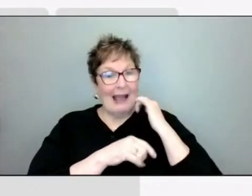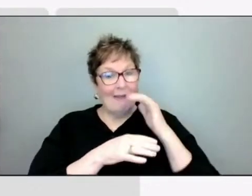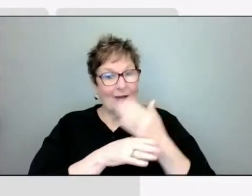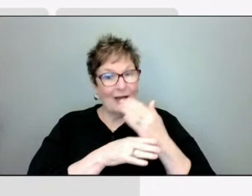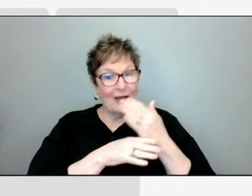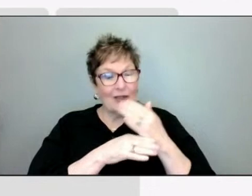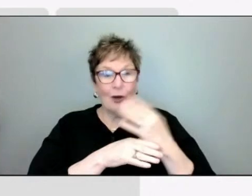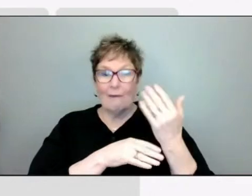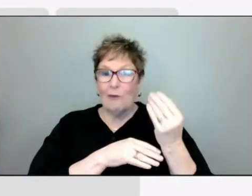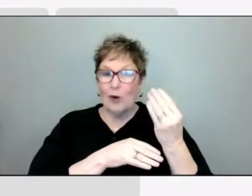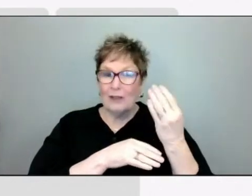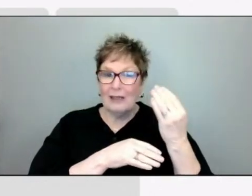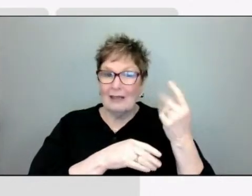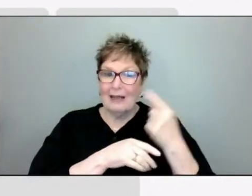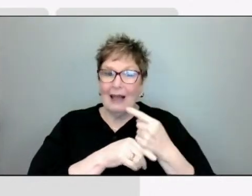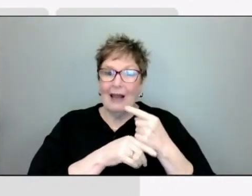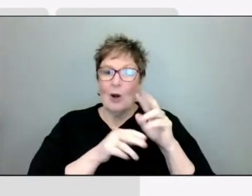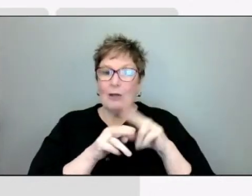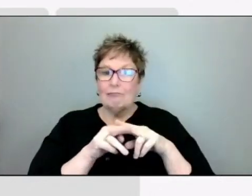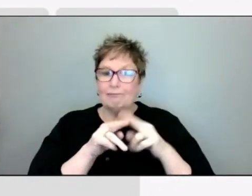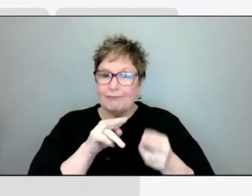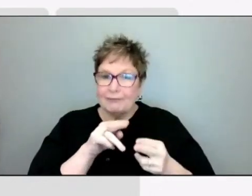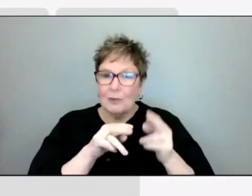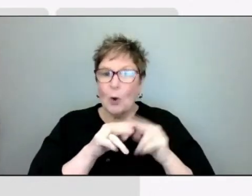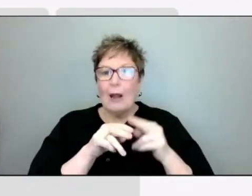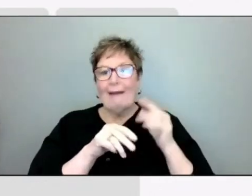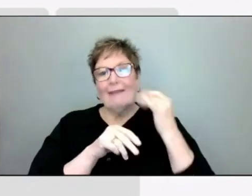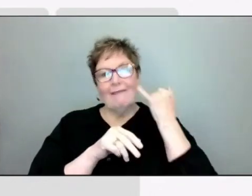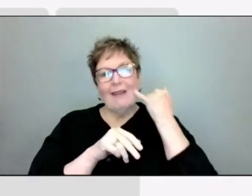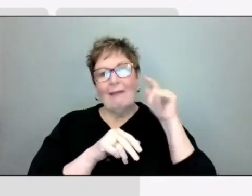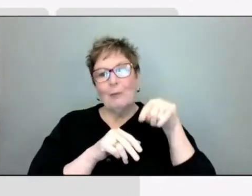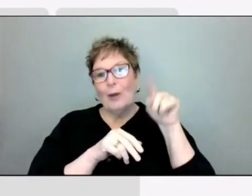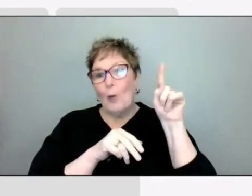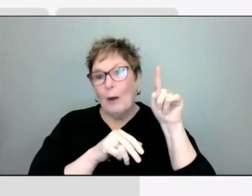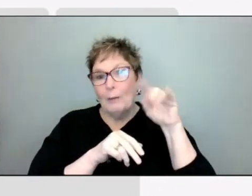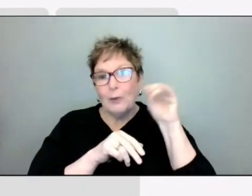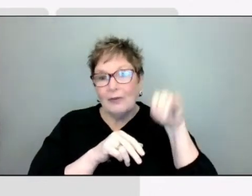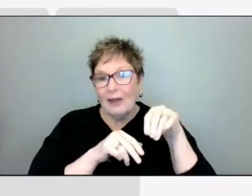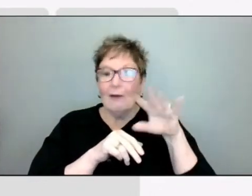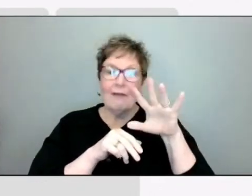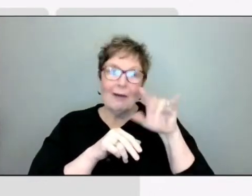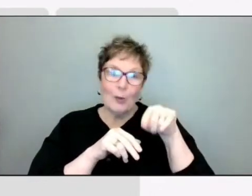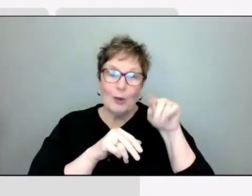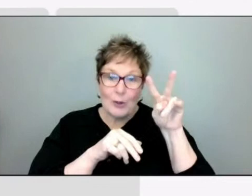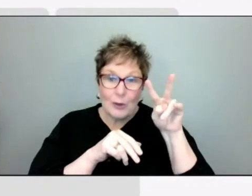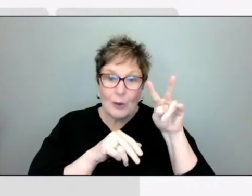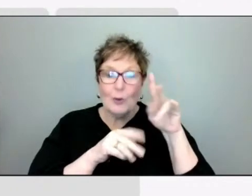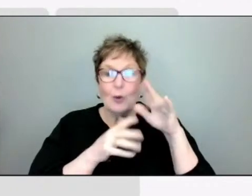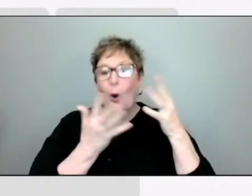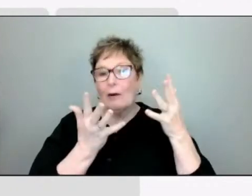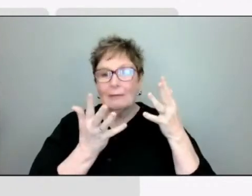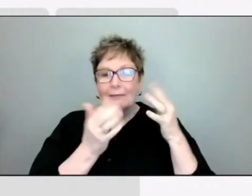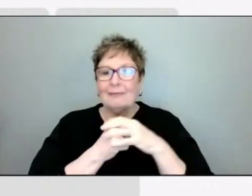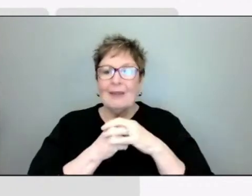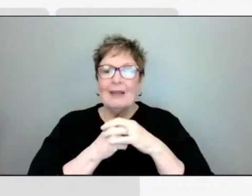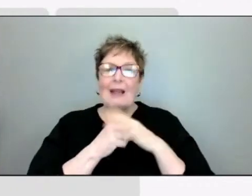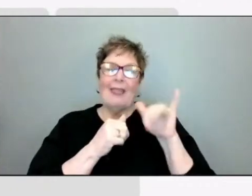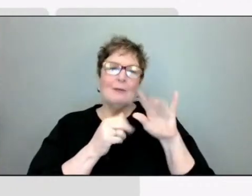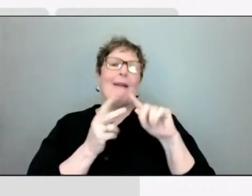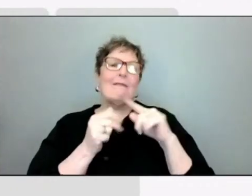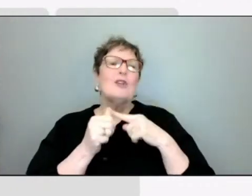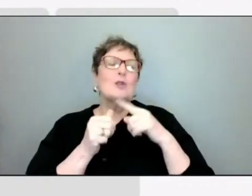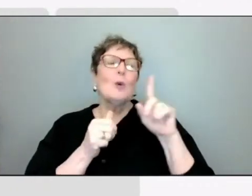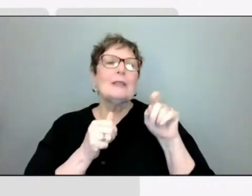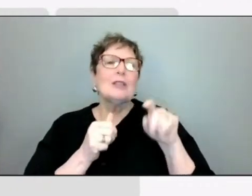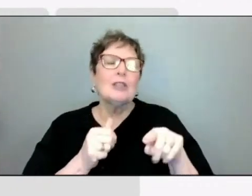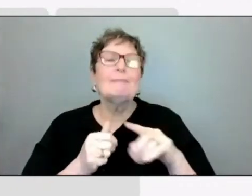would it count if it's rounding down to 5%, for example, 5.1%, 5.2? So that's my first question.